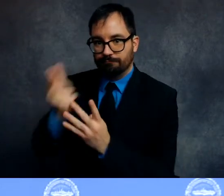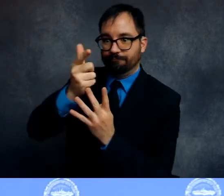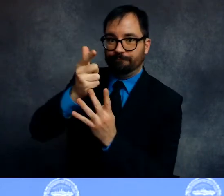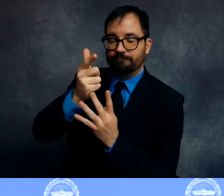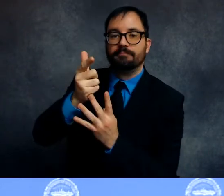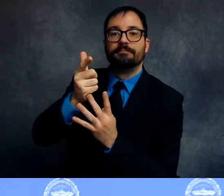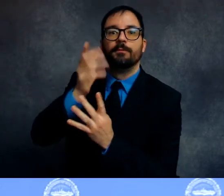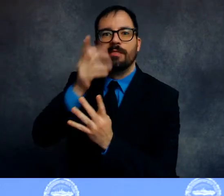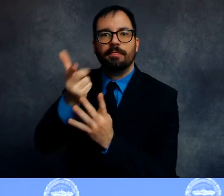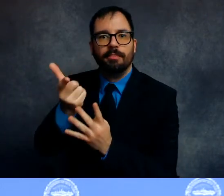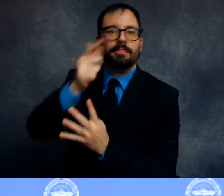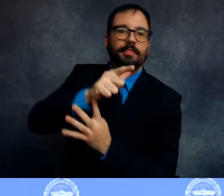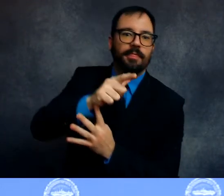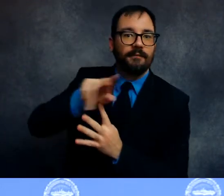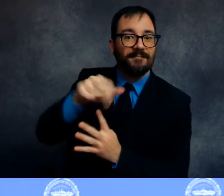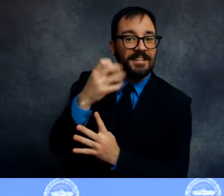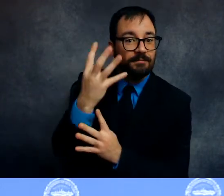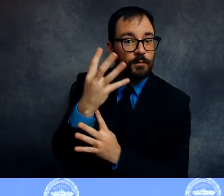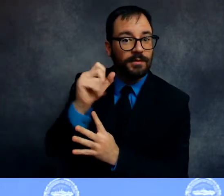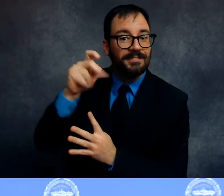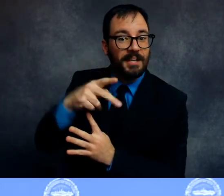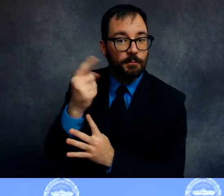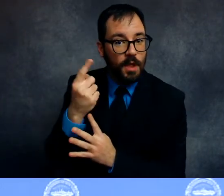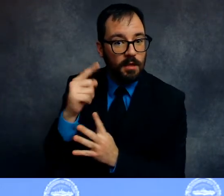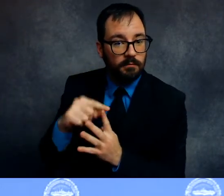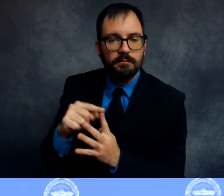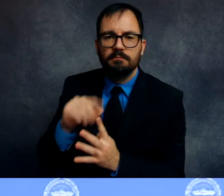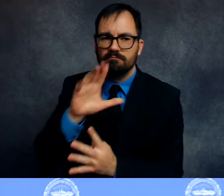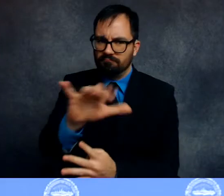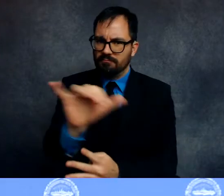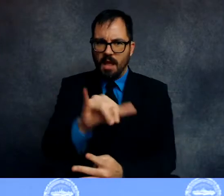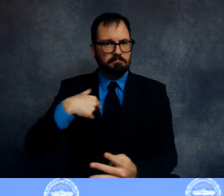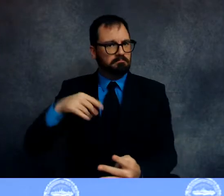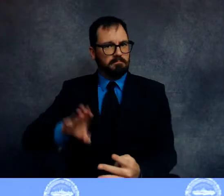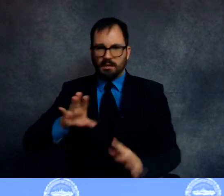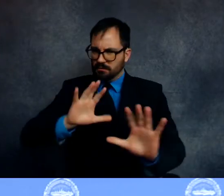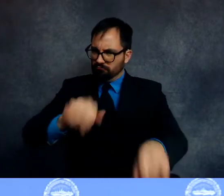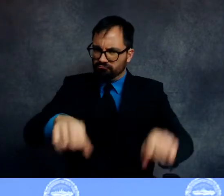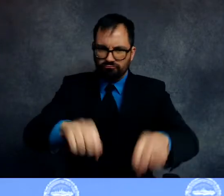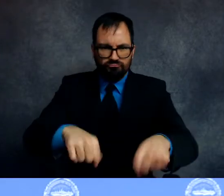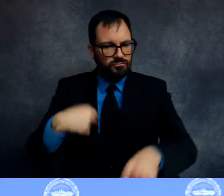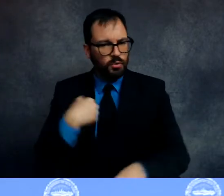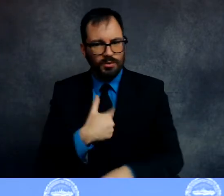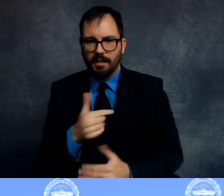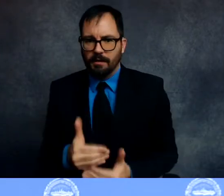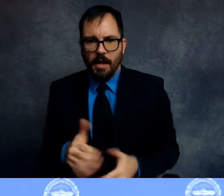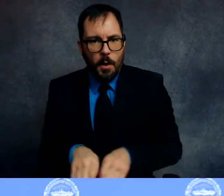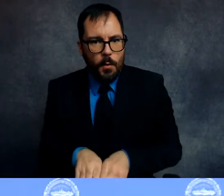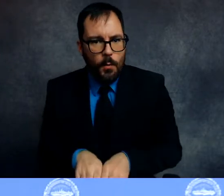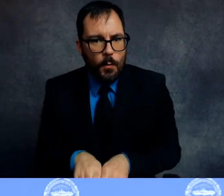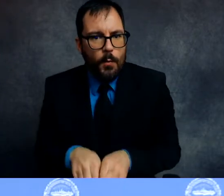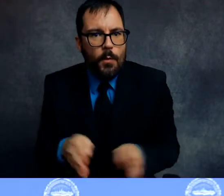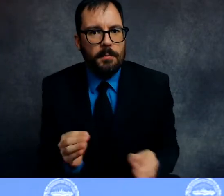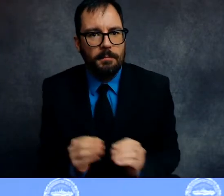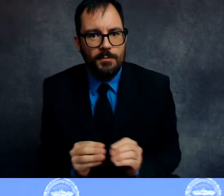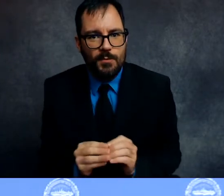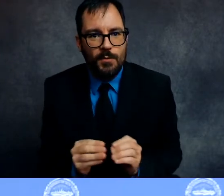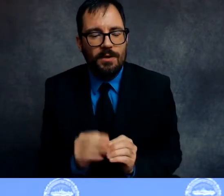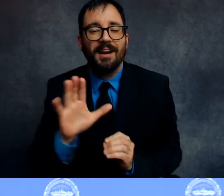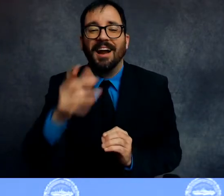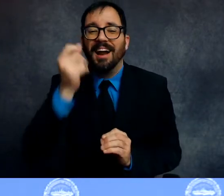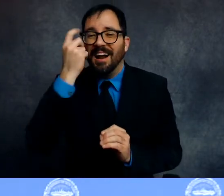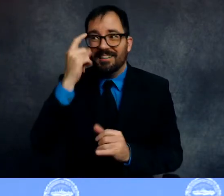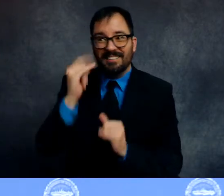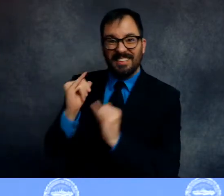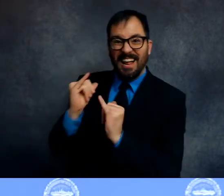and starting on March 22nd with phase 4, step 1. I want to be clear, we're also moving forward here in the city